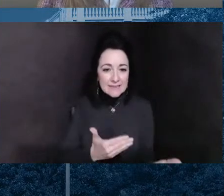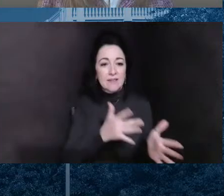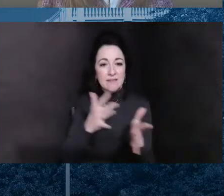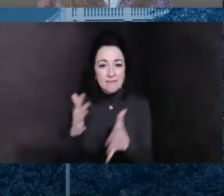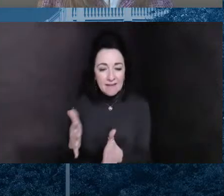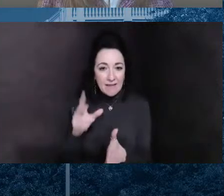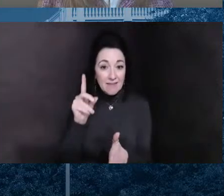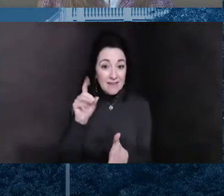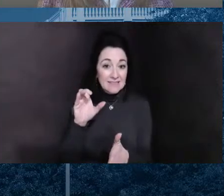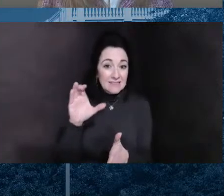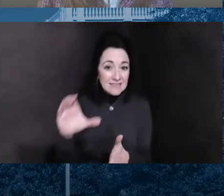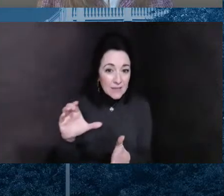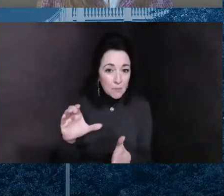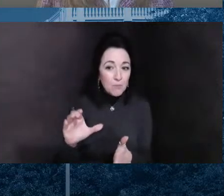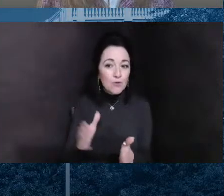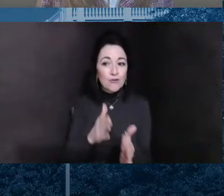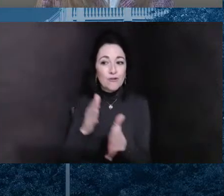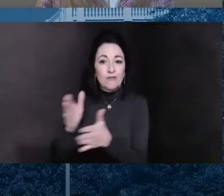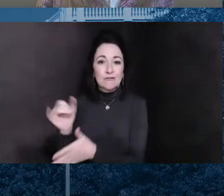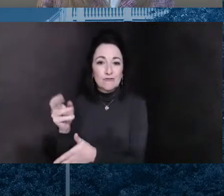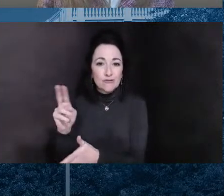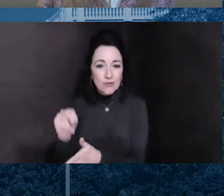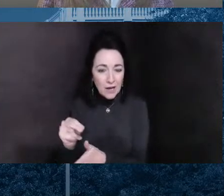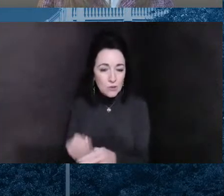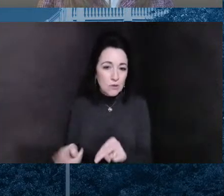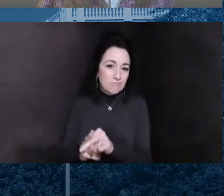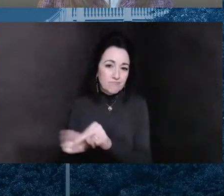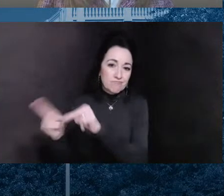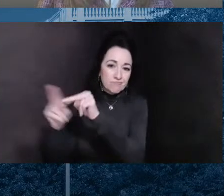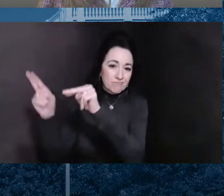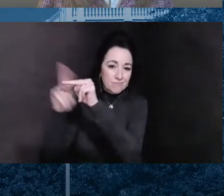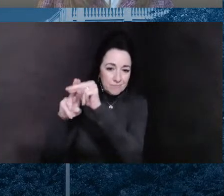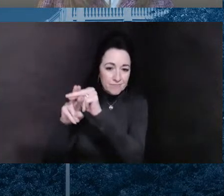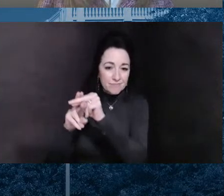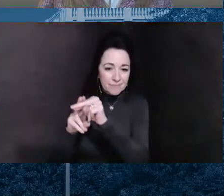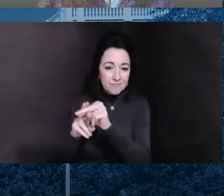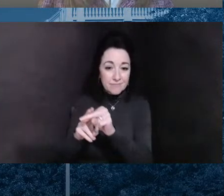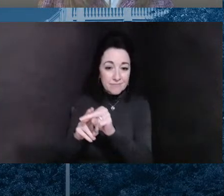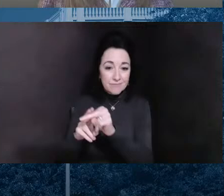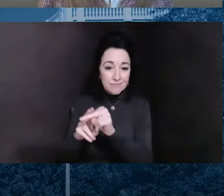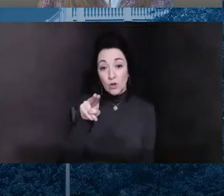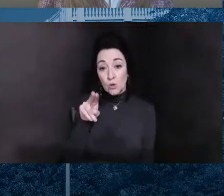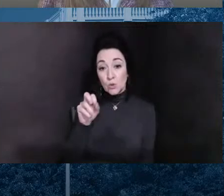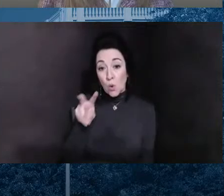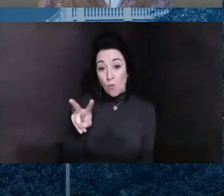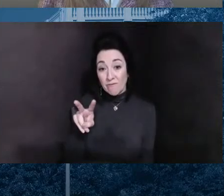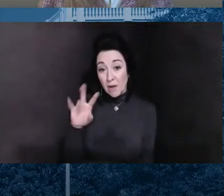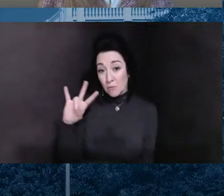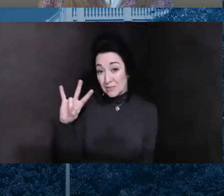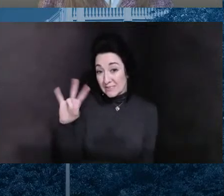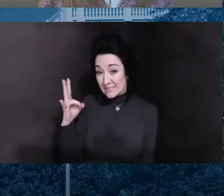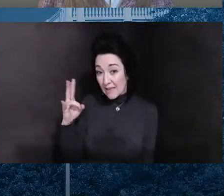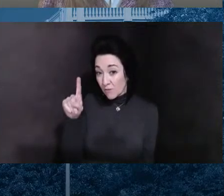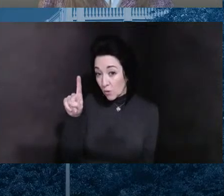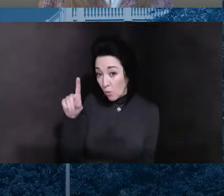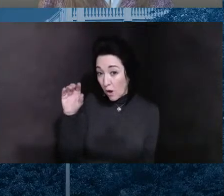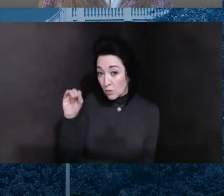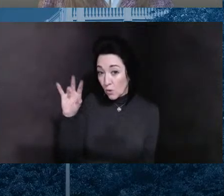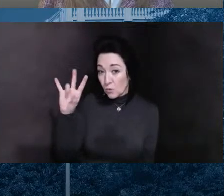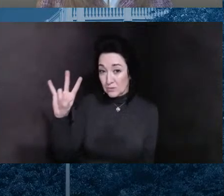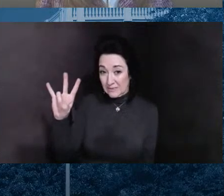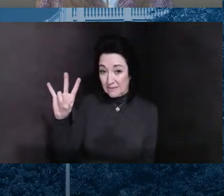December and January. We went from 107 on November the 7th to